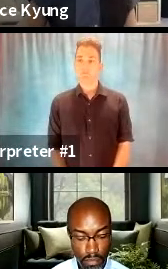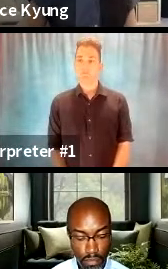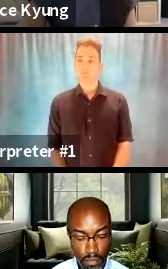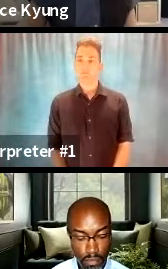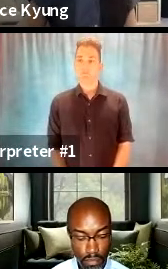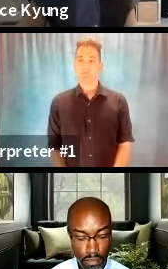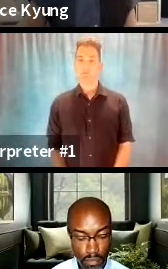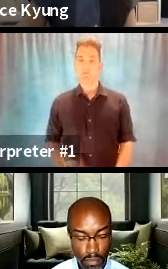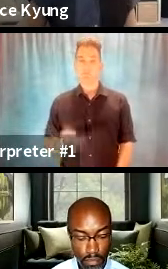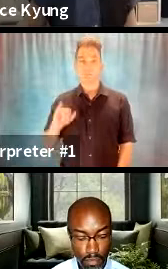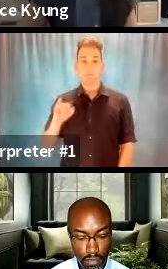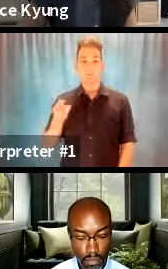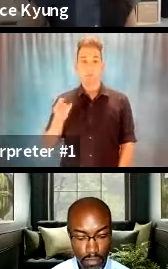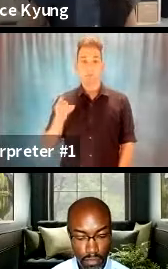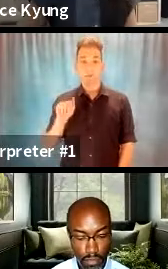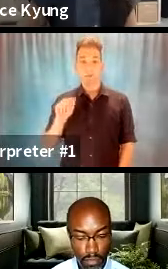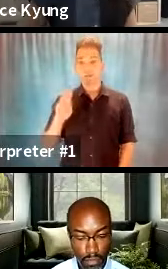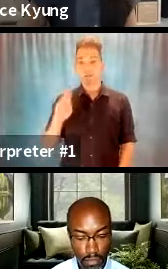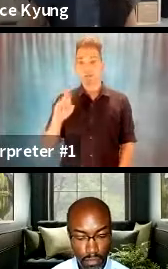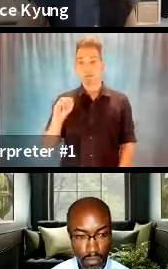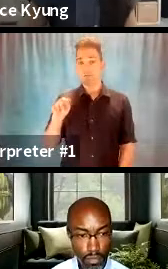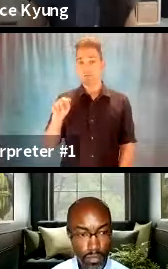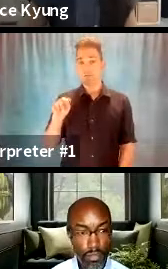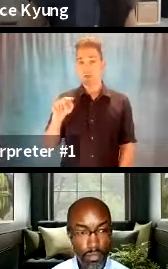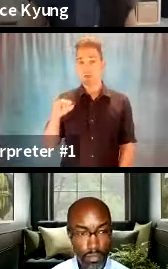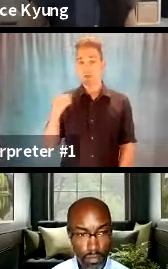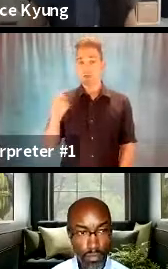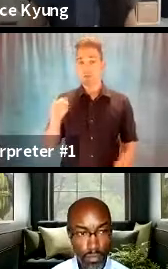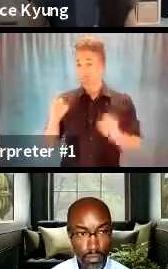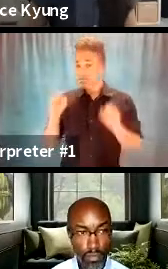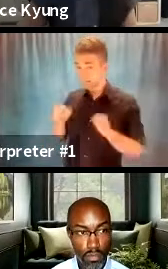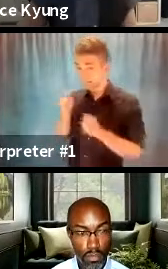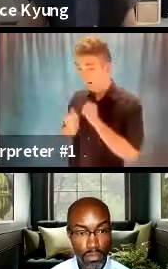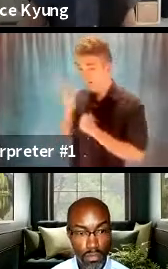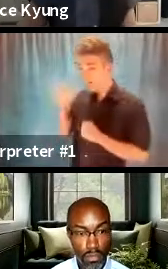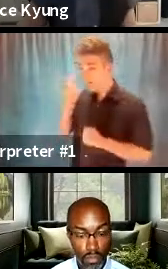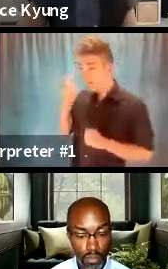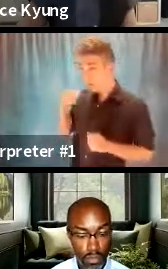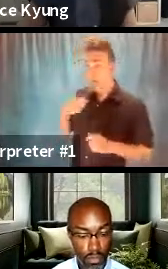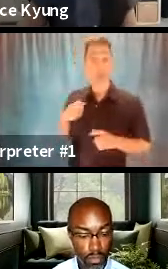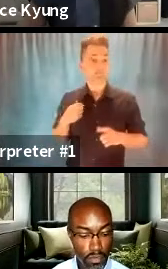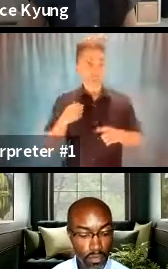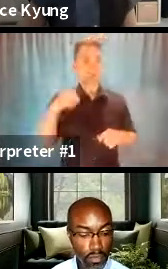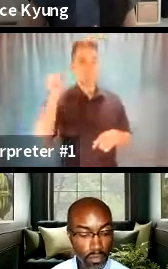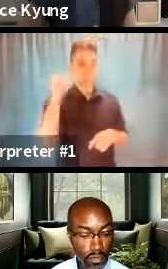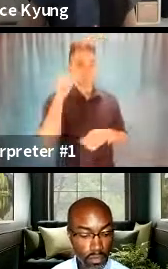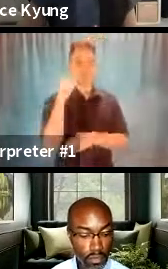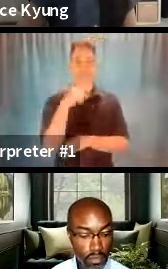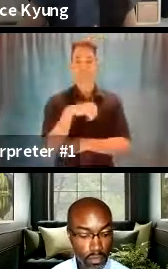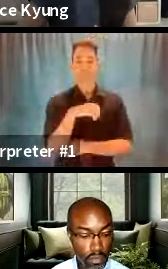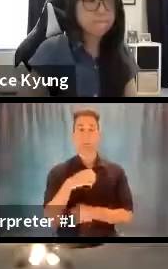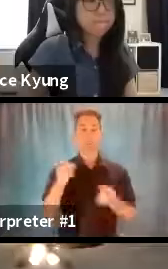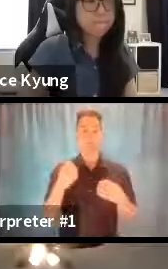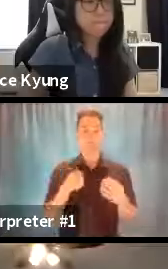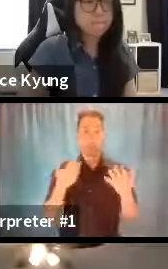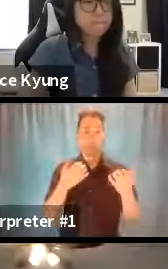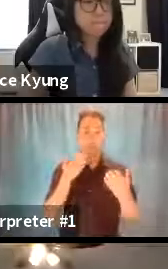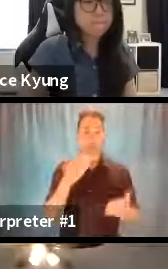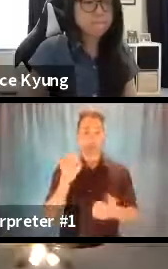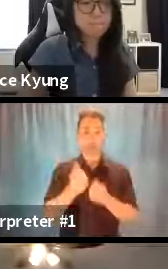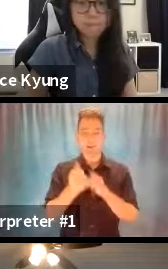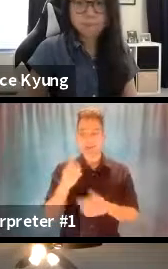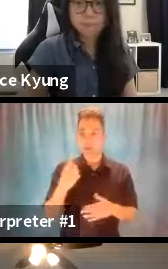Jabron Jones. Can everyone hear me? Yes. All right. So I want to thank everyone for at